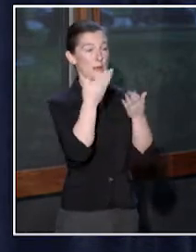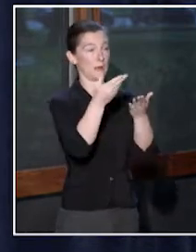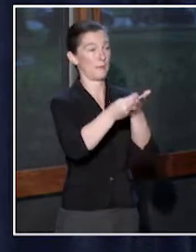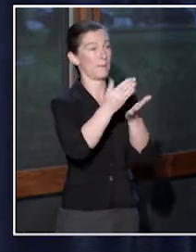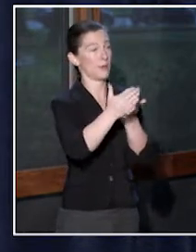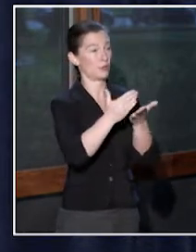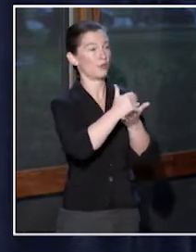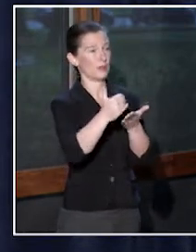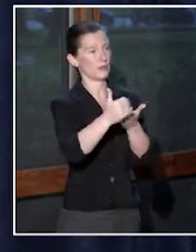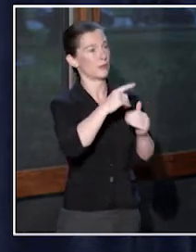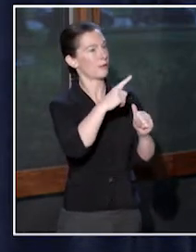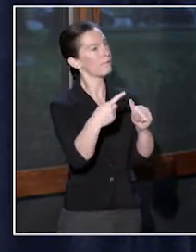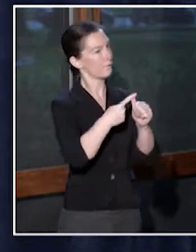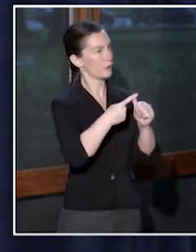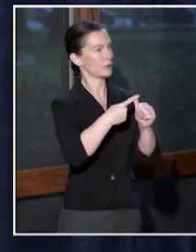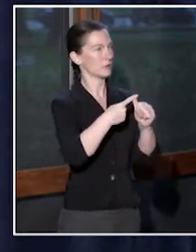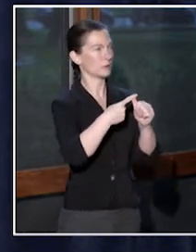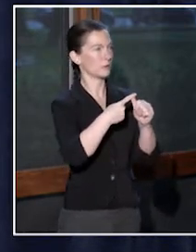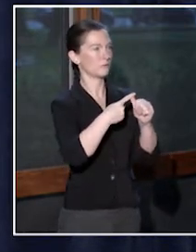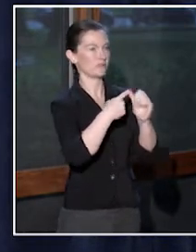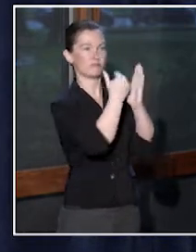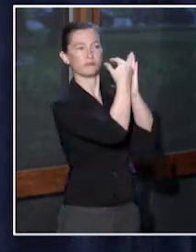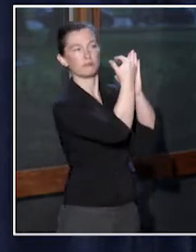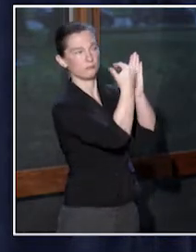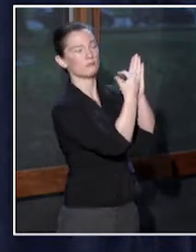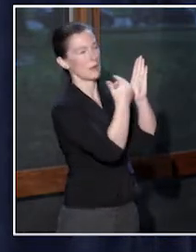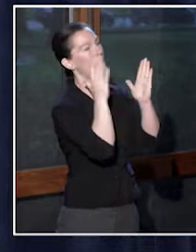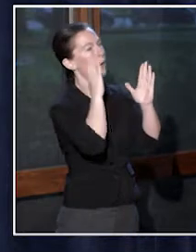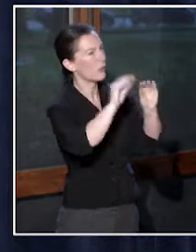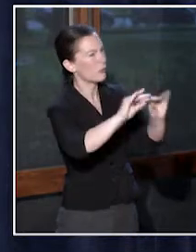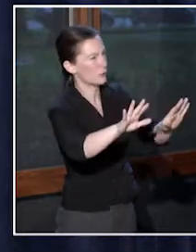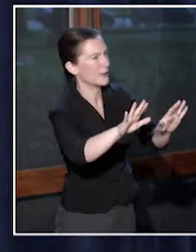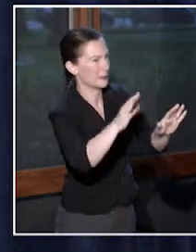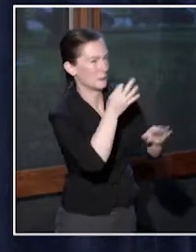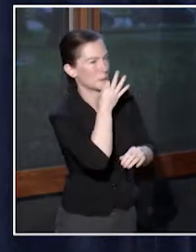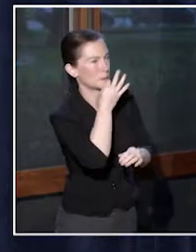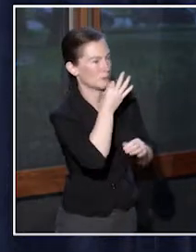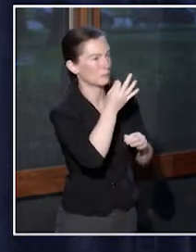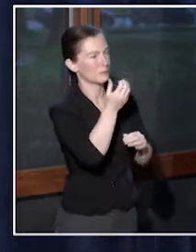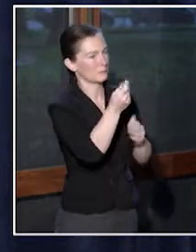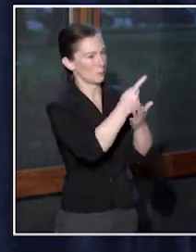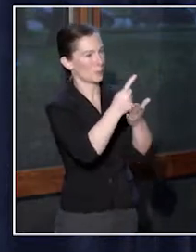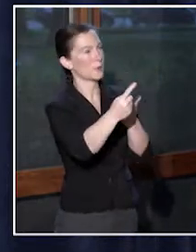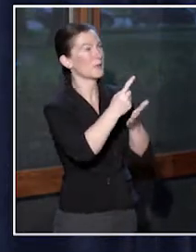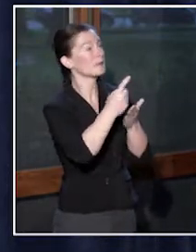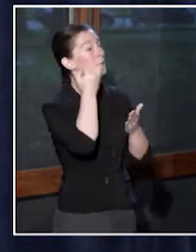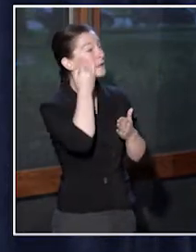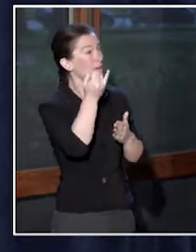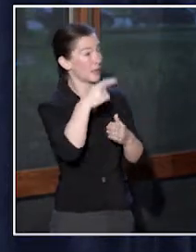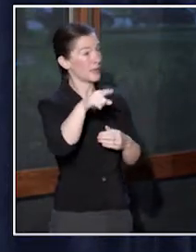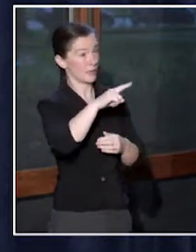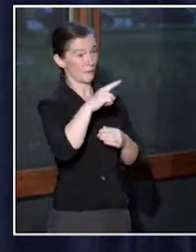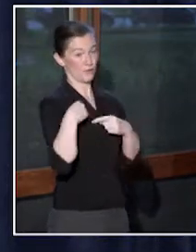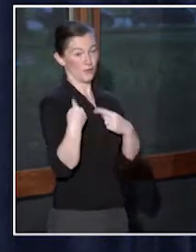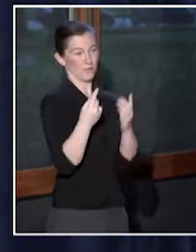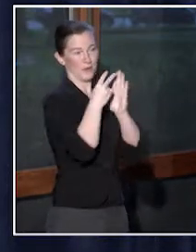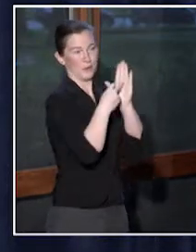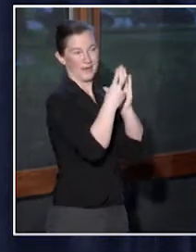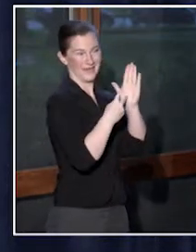release in the coming weeks. So by the way, if you've been reading about my budget plans, you don't know what my budget plans